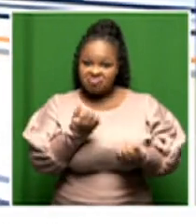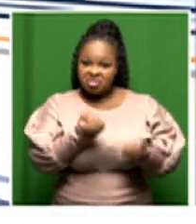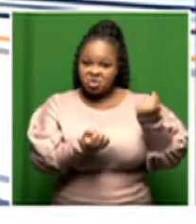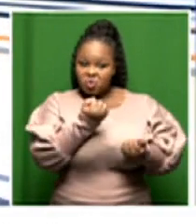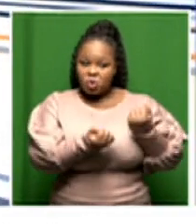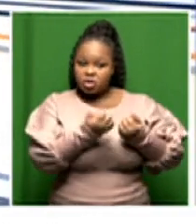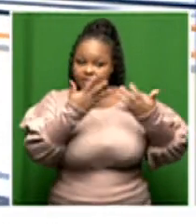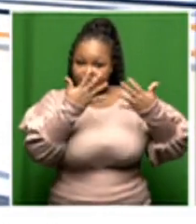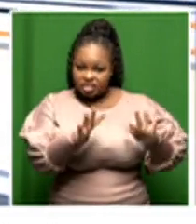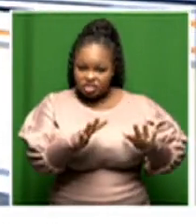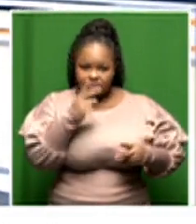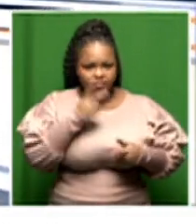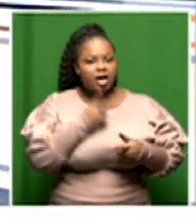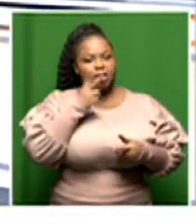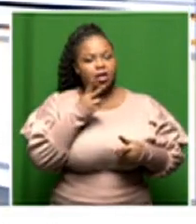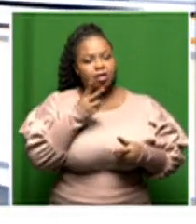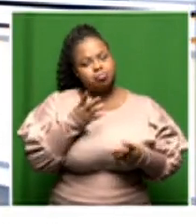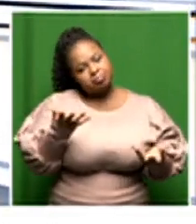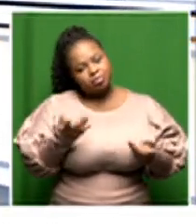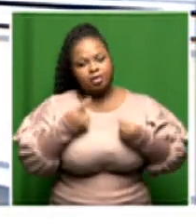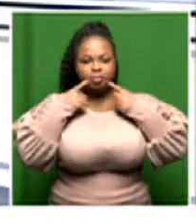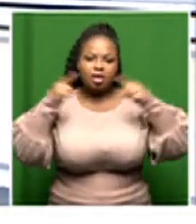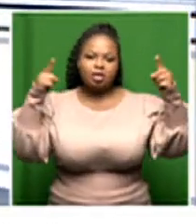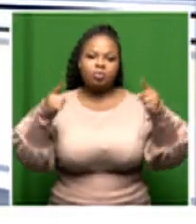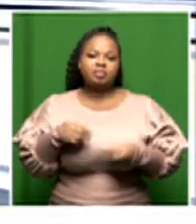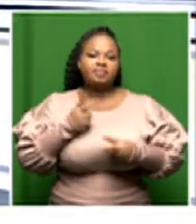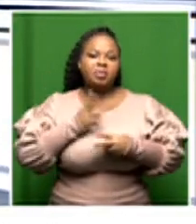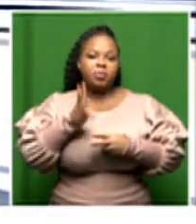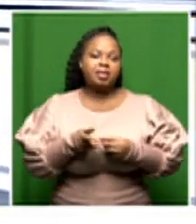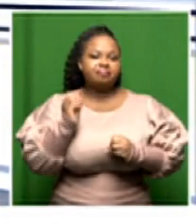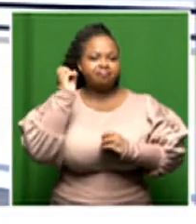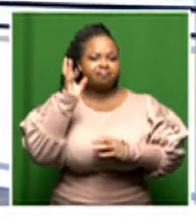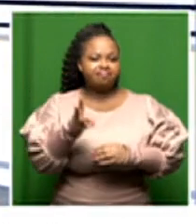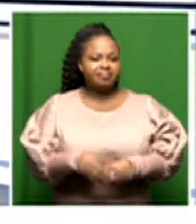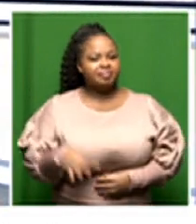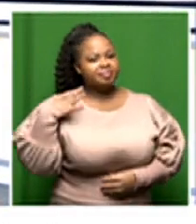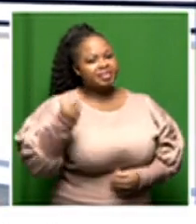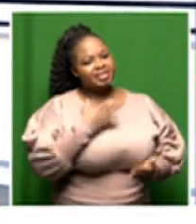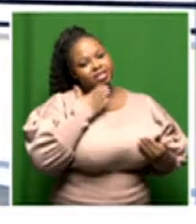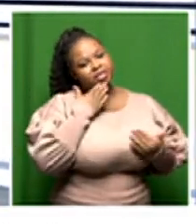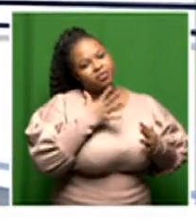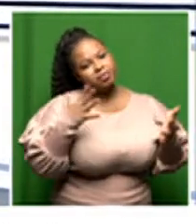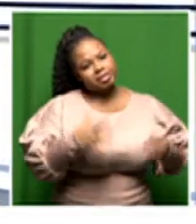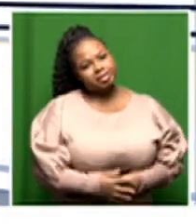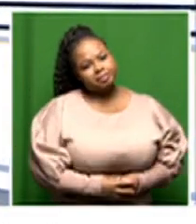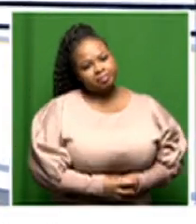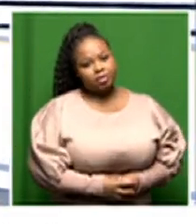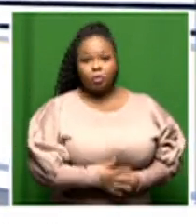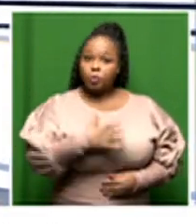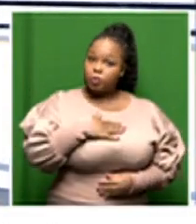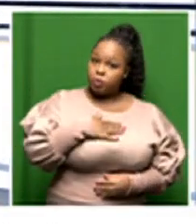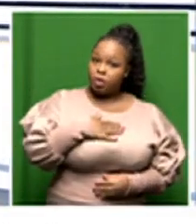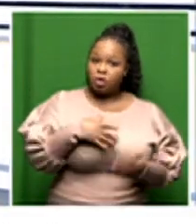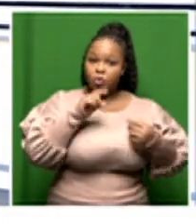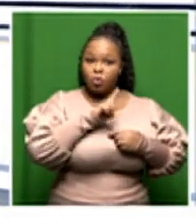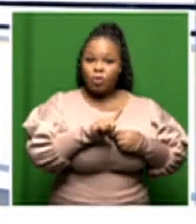concluded, we shall, make a public statement on them. Minister, thank you. Thank you very, very much for that. Gosh,